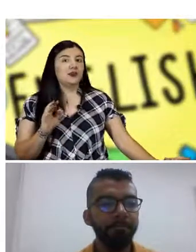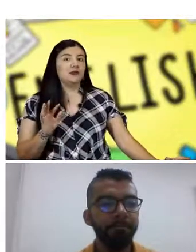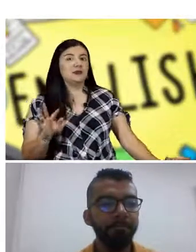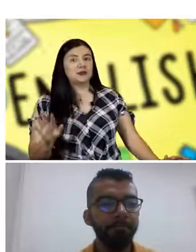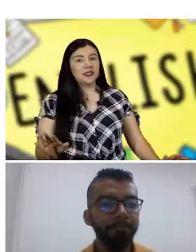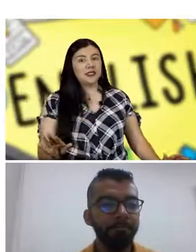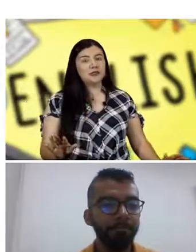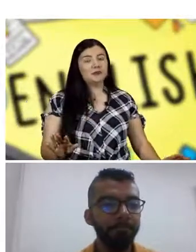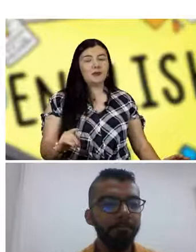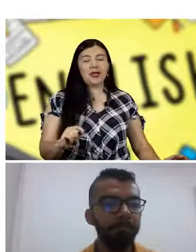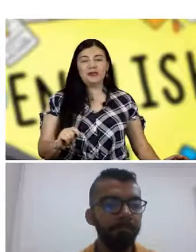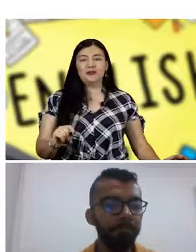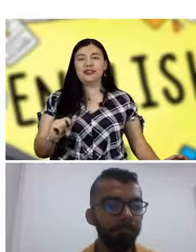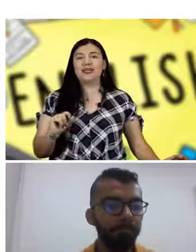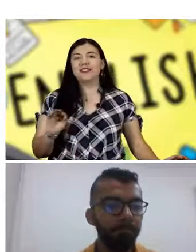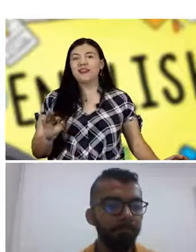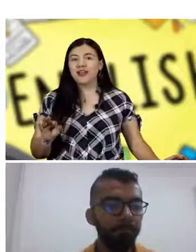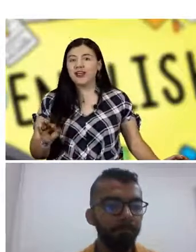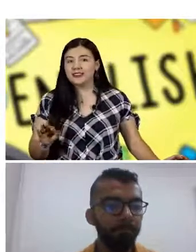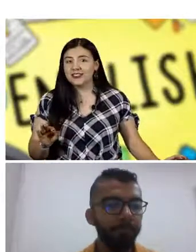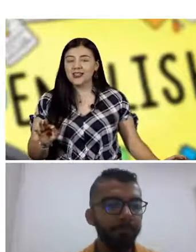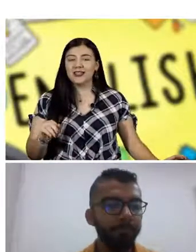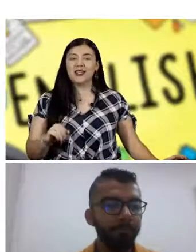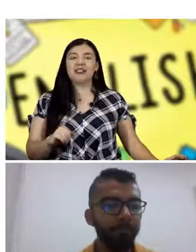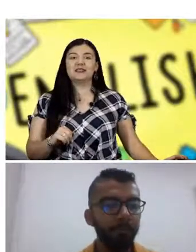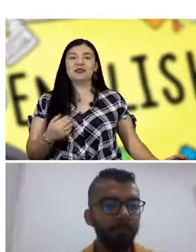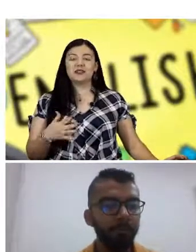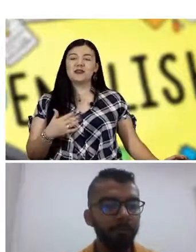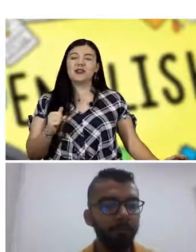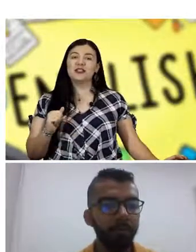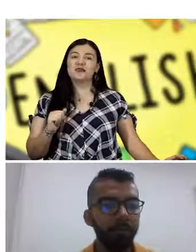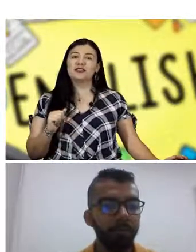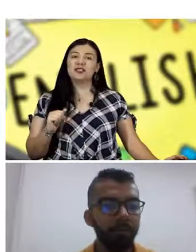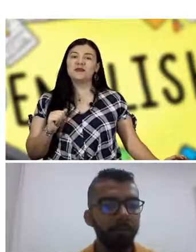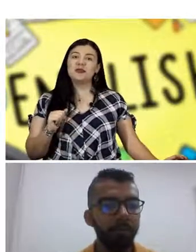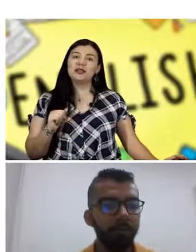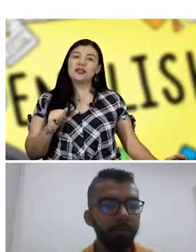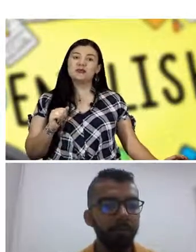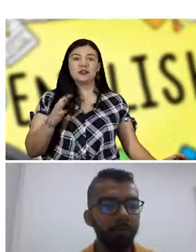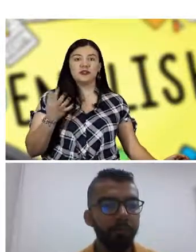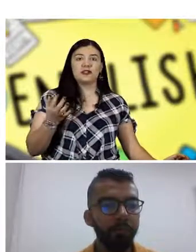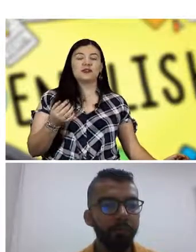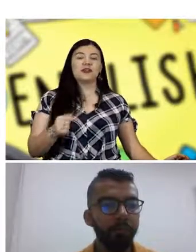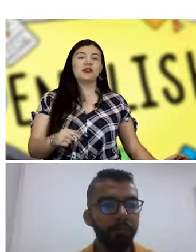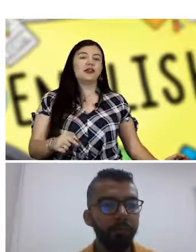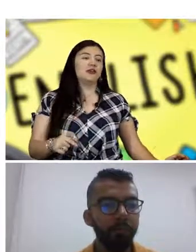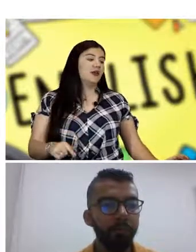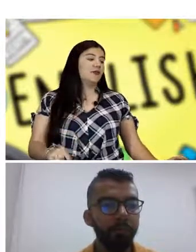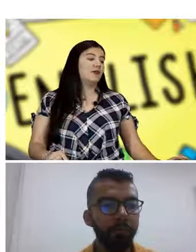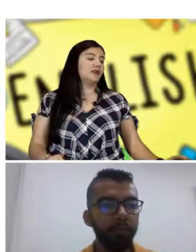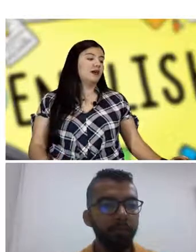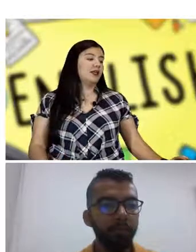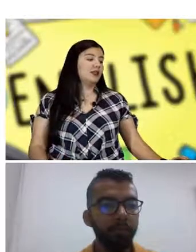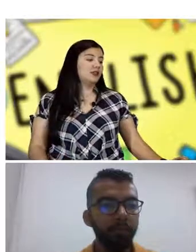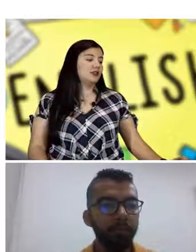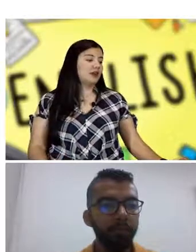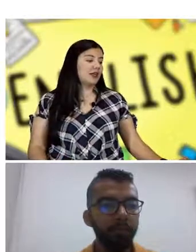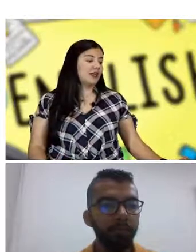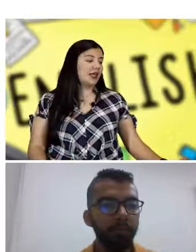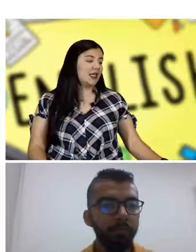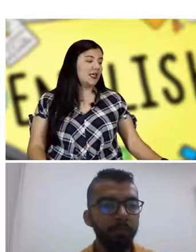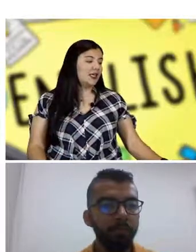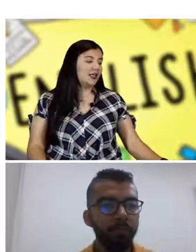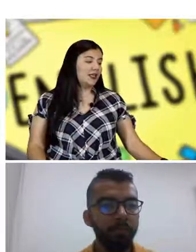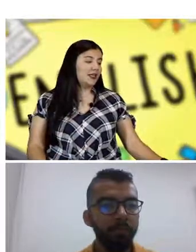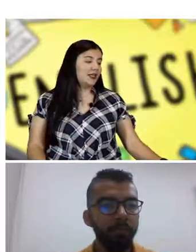sentir en todo el cuerpo, ¿cierto? Pero, ¿qué es lo que hacen las personas, nuestras familias, cuando tenemos fiebre? Pues van y nos